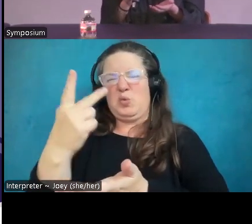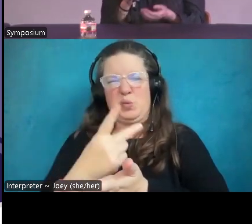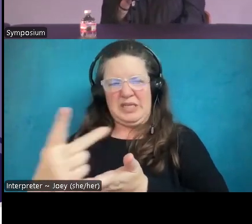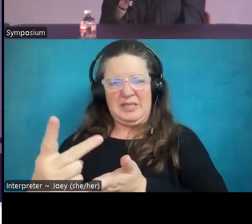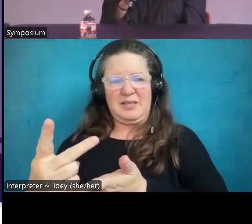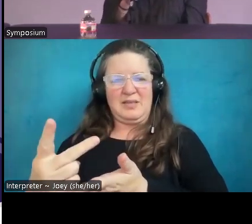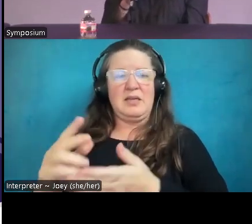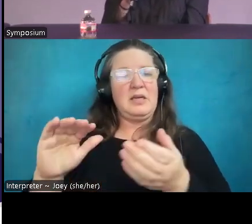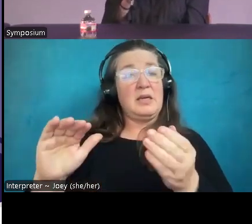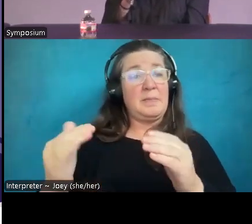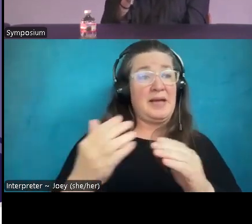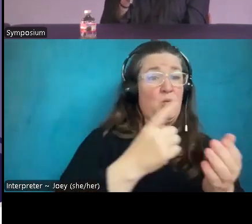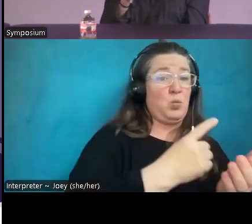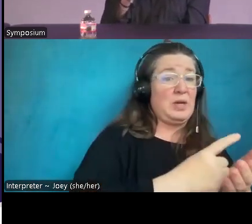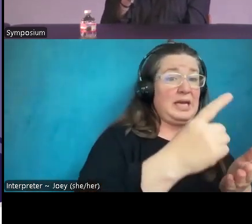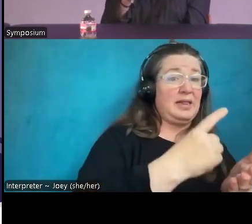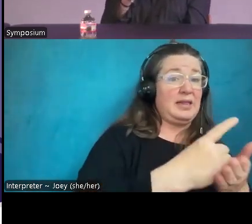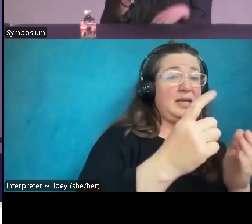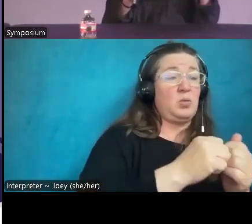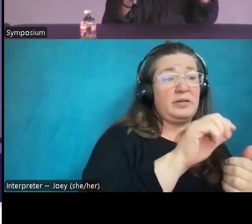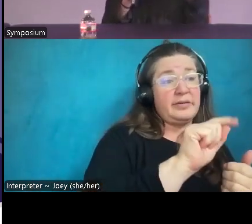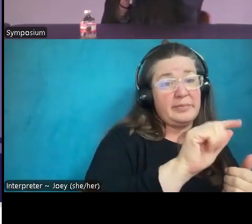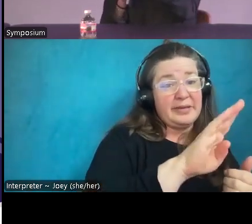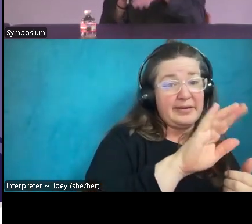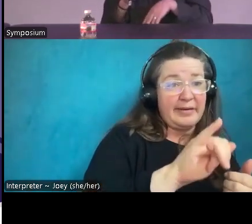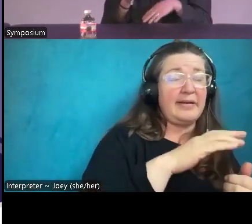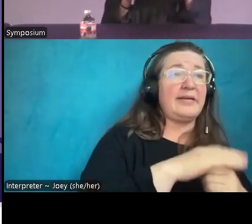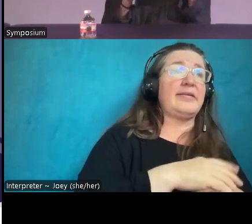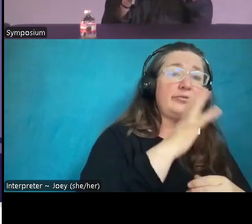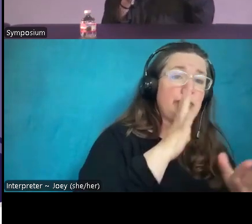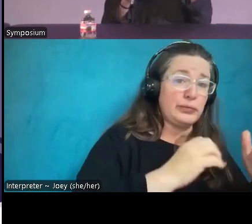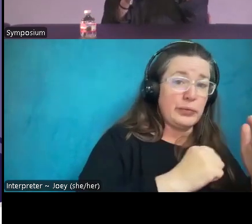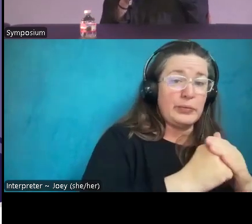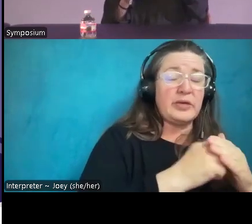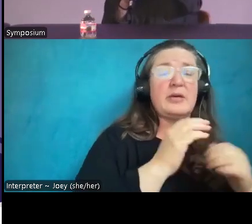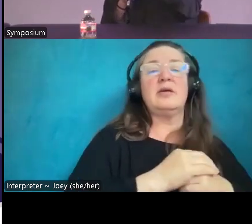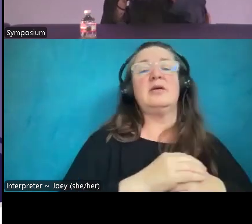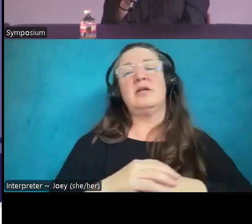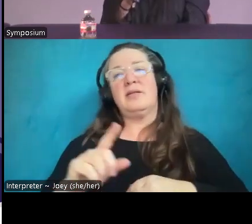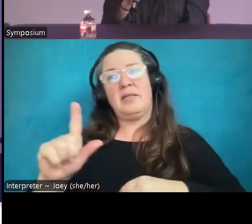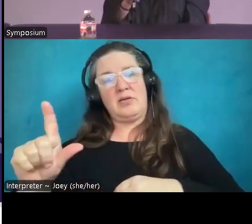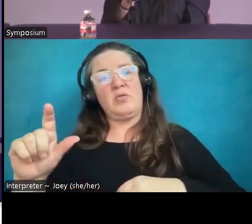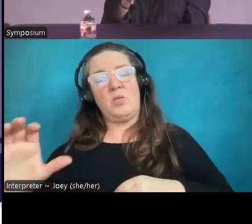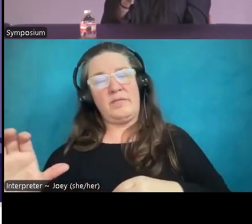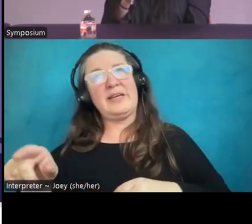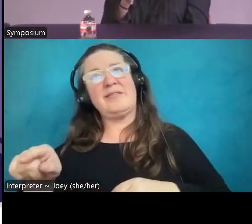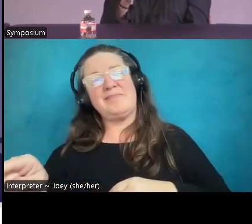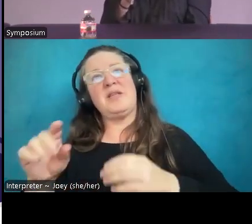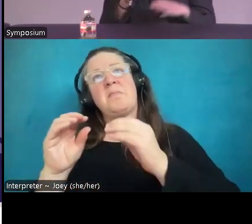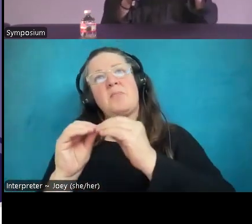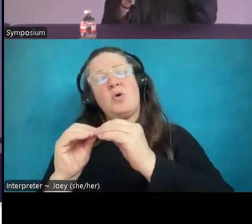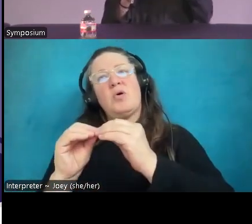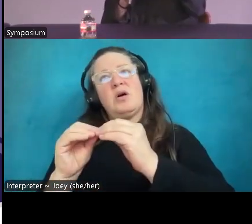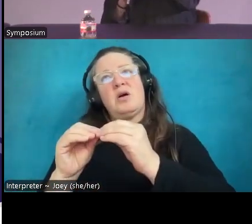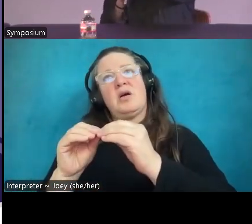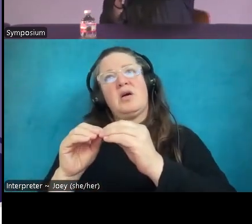discussed in our sessions. And the general trajectory was a lot more kind of plateau versus kind